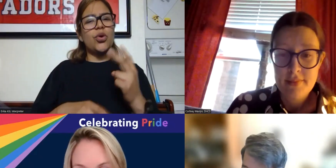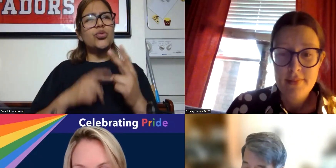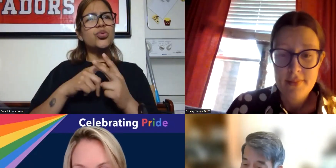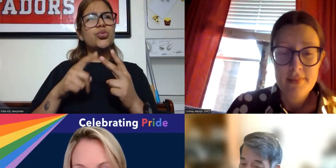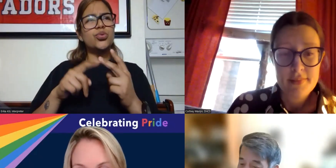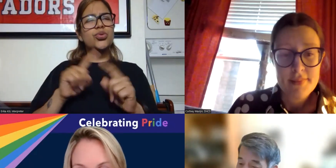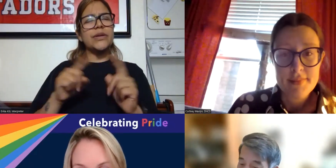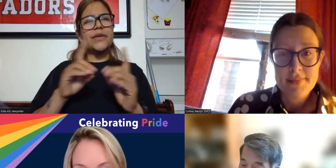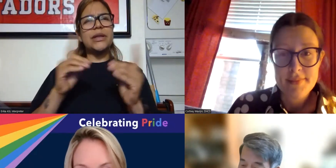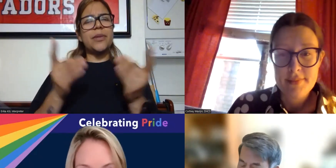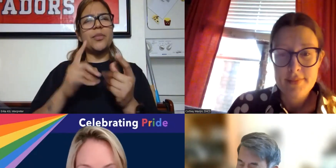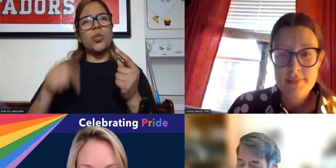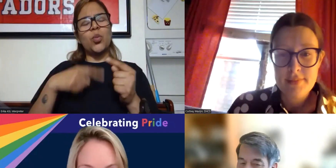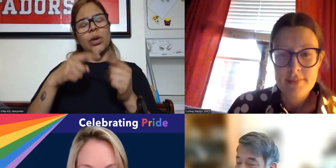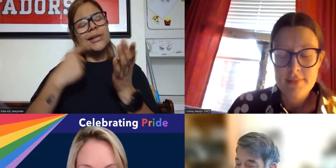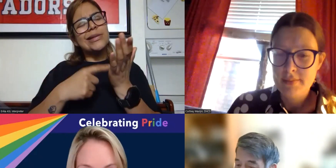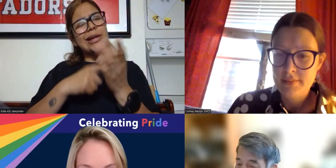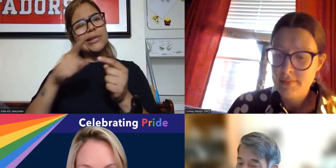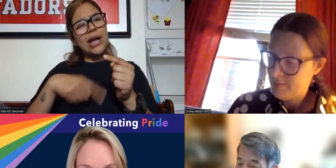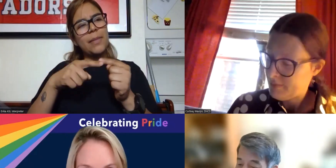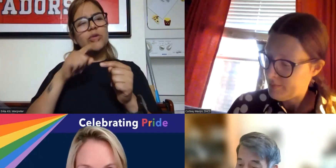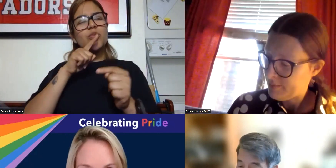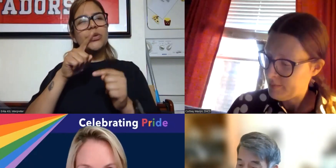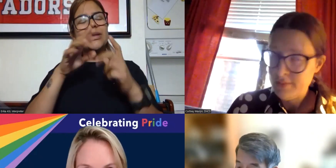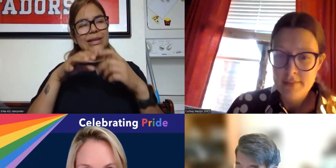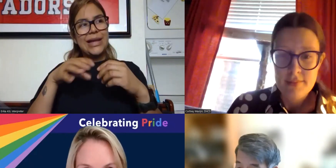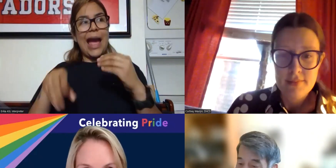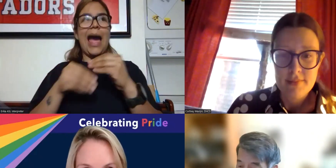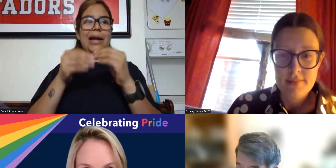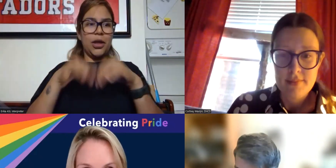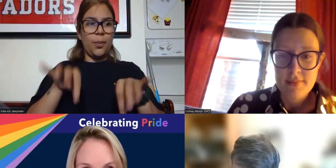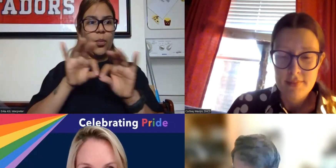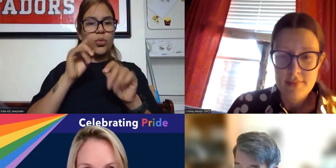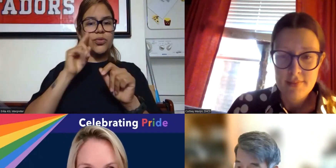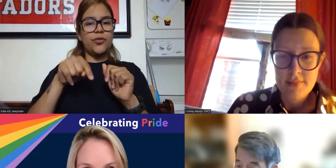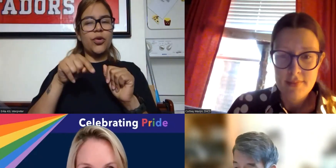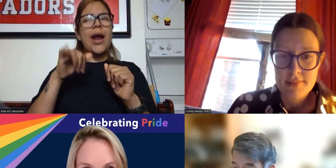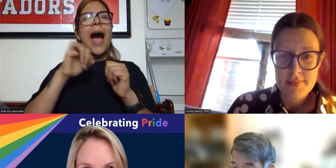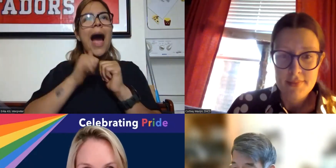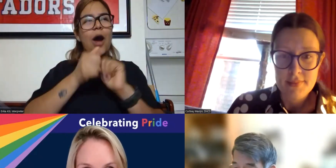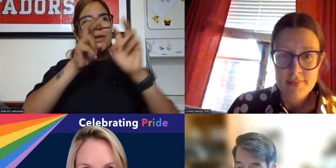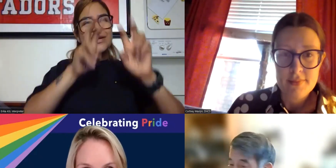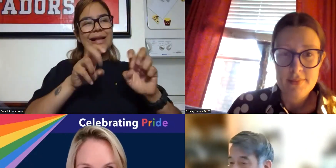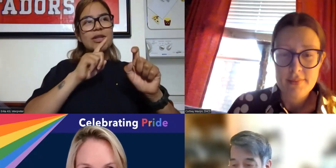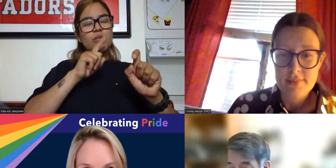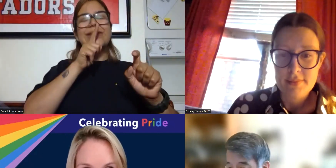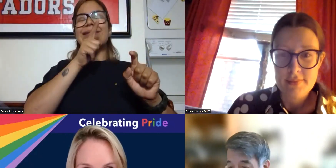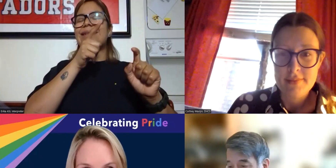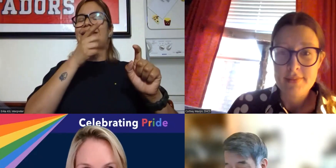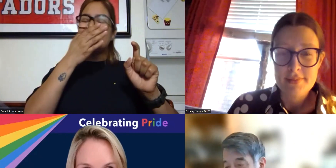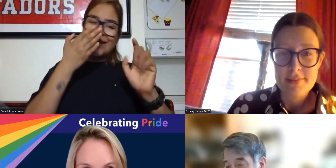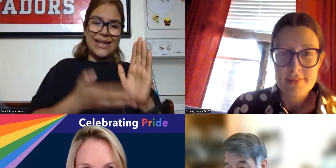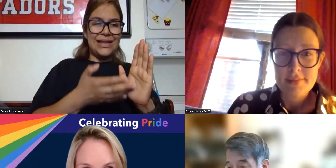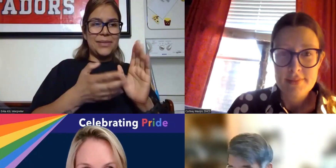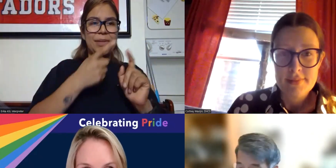you're talking about this, to really emphasize how different this analysis is from everything else,